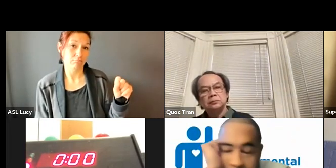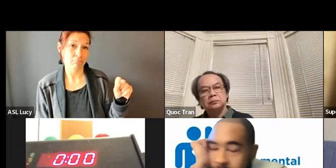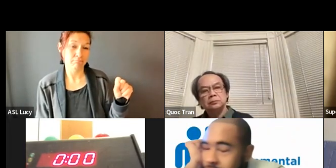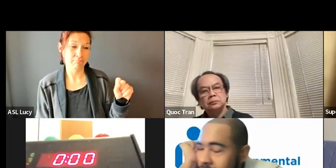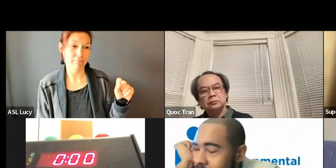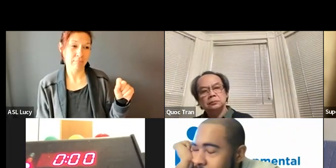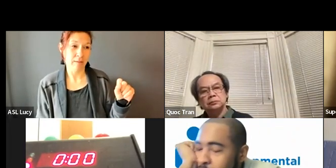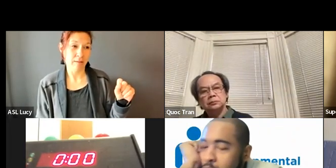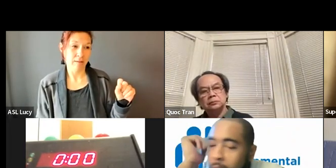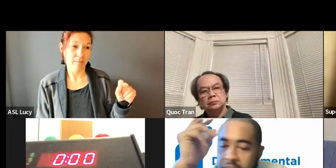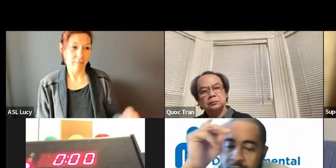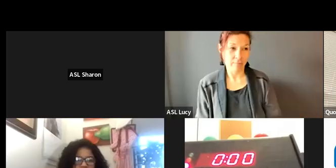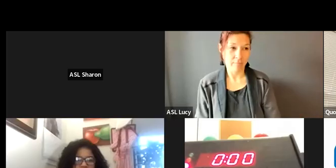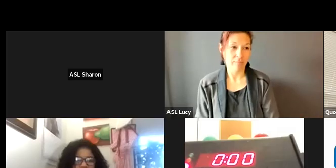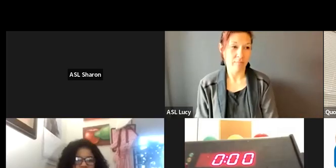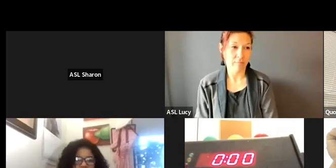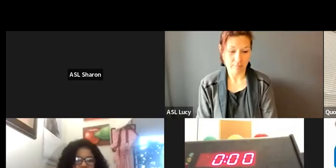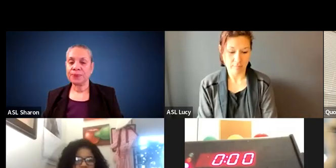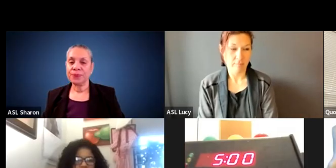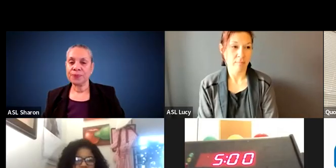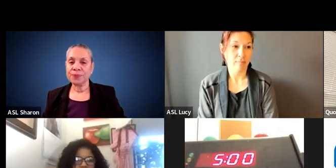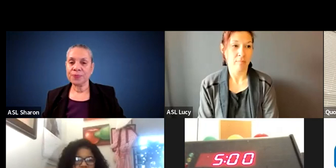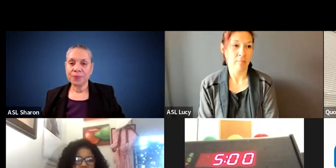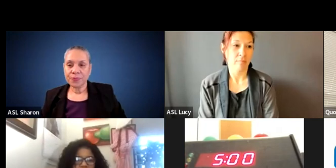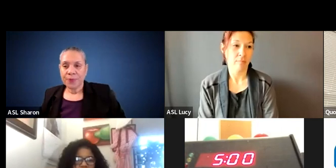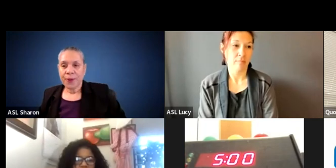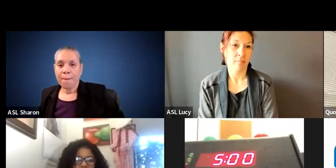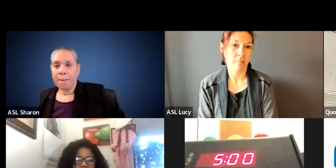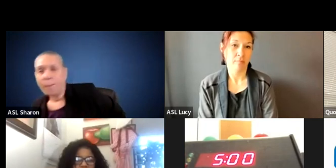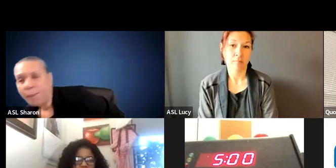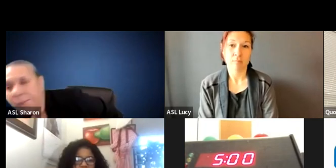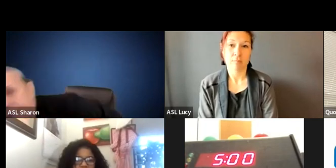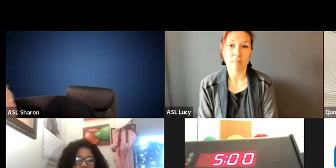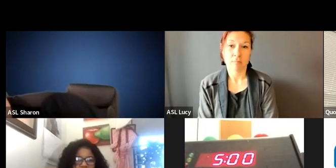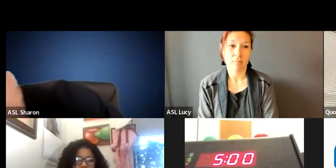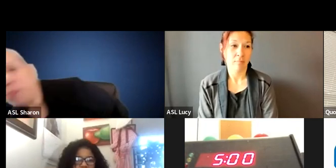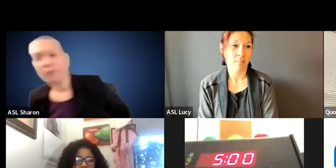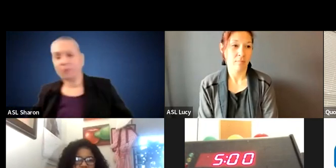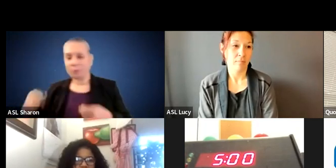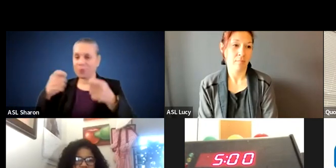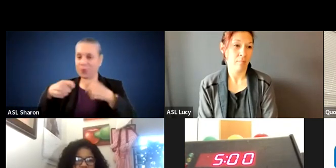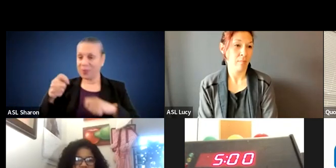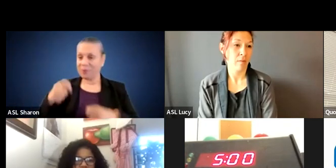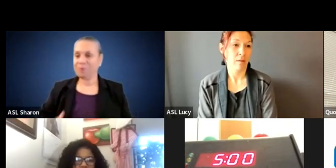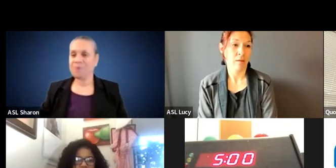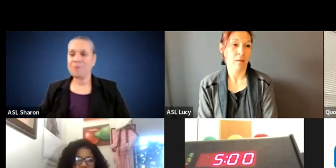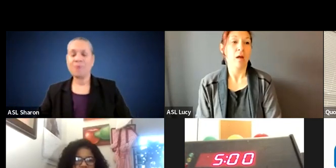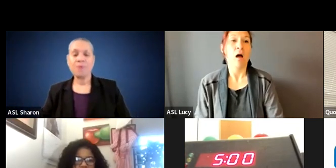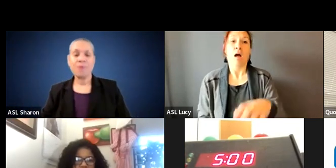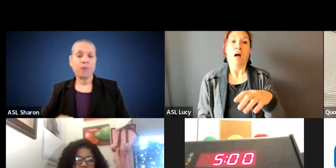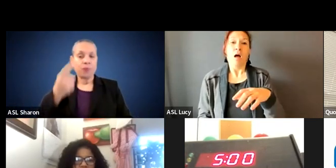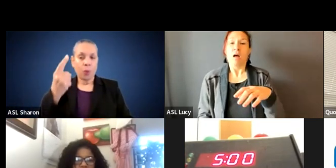yes I actually had two questions one related to the previous conversation we were having just about